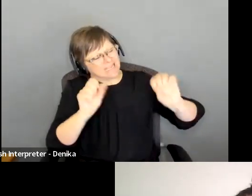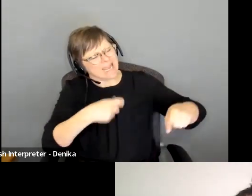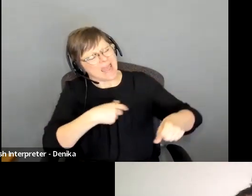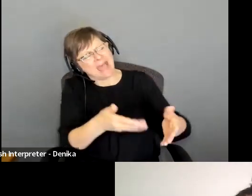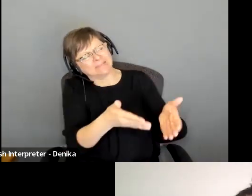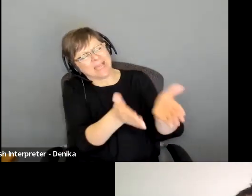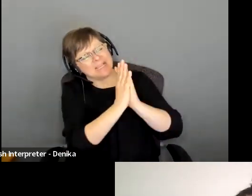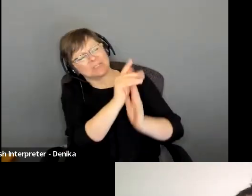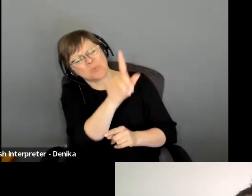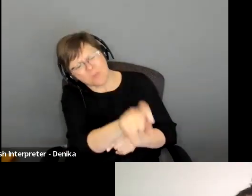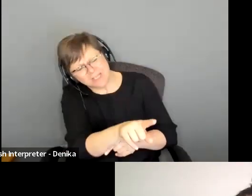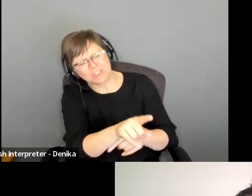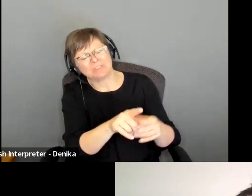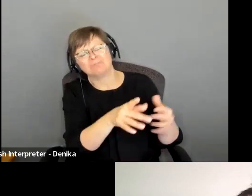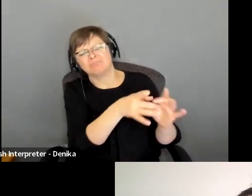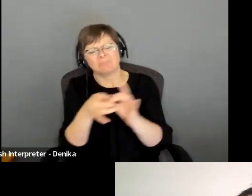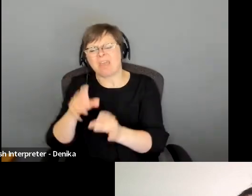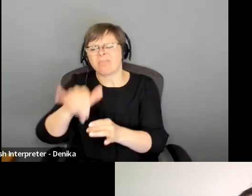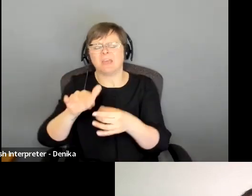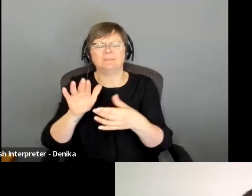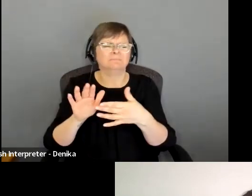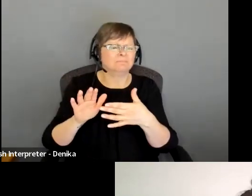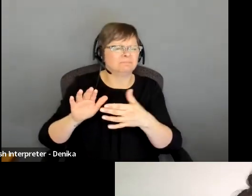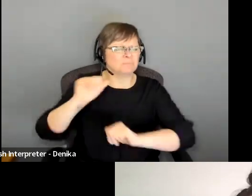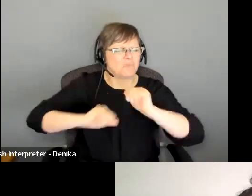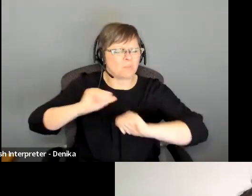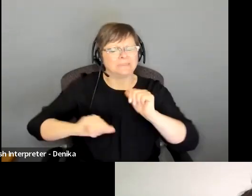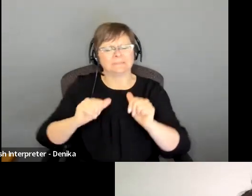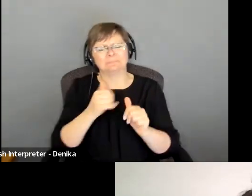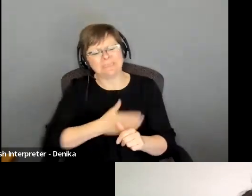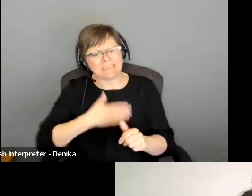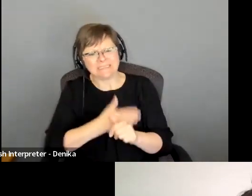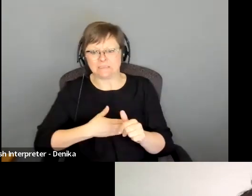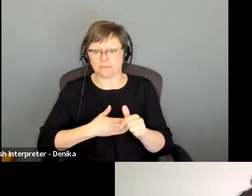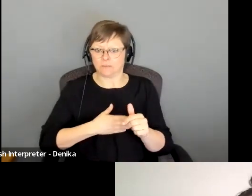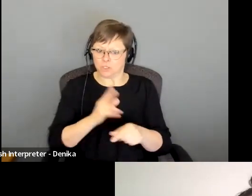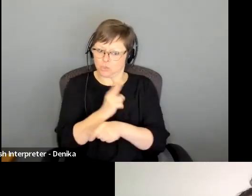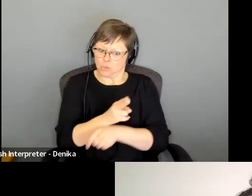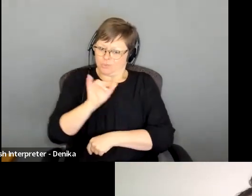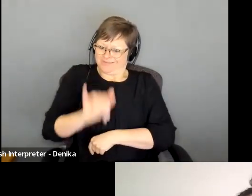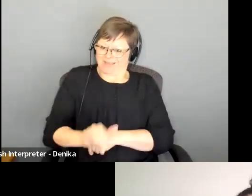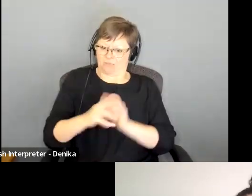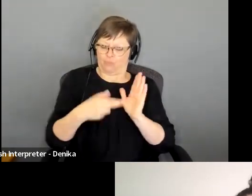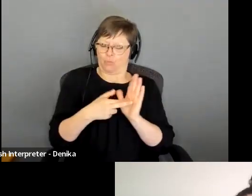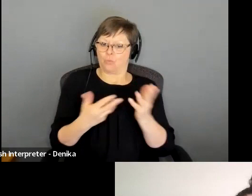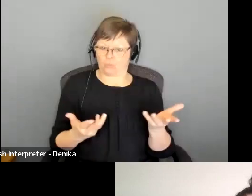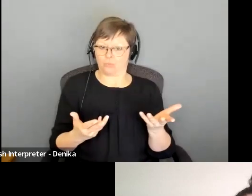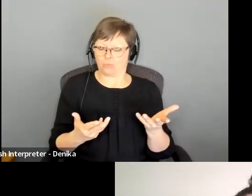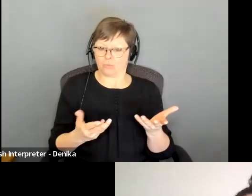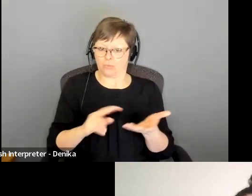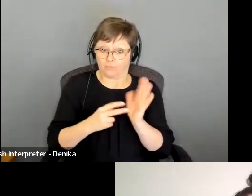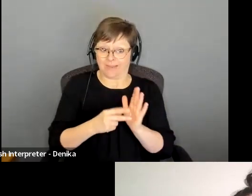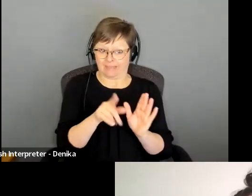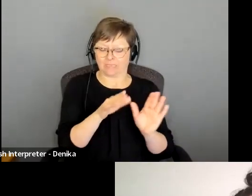that? Can we want to run lines? Use what you're also doing actively there, why you're there within that space as a tool to create